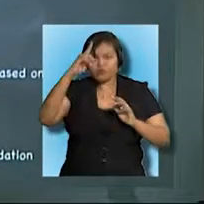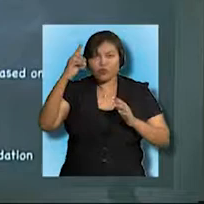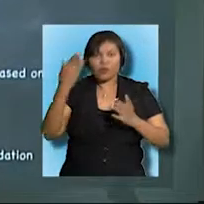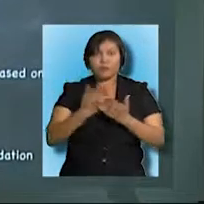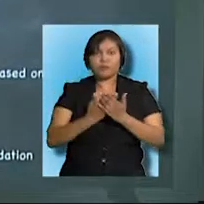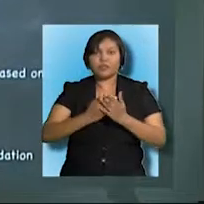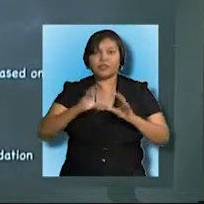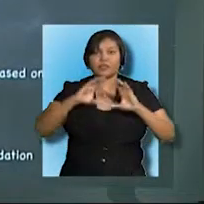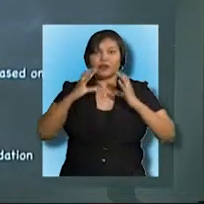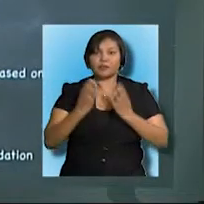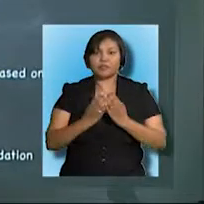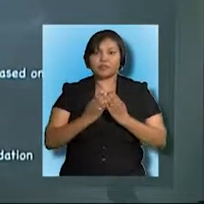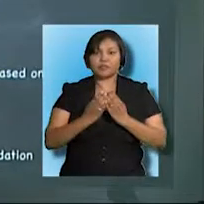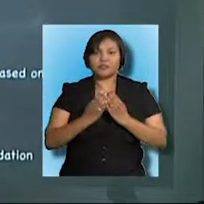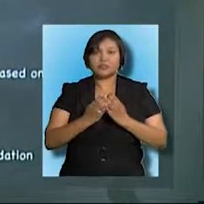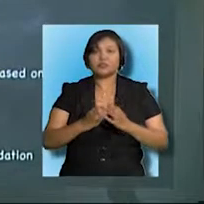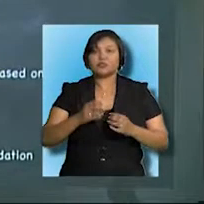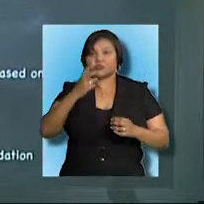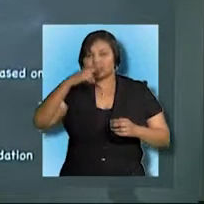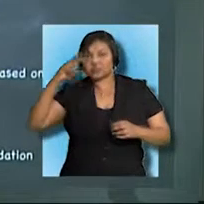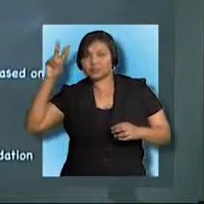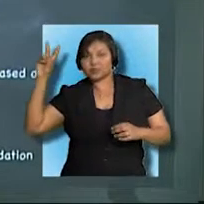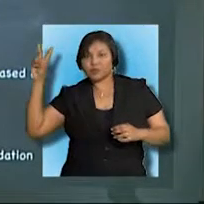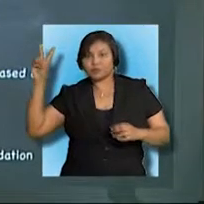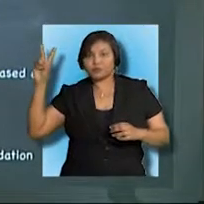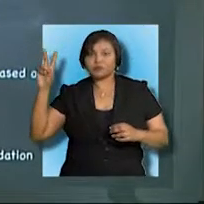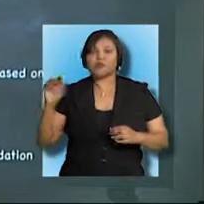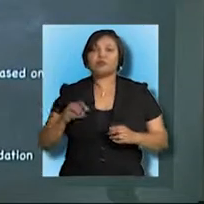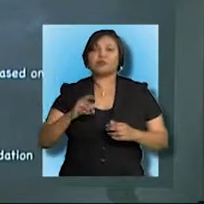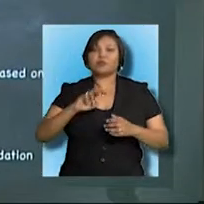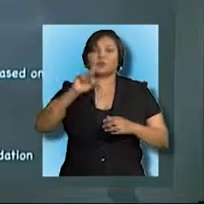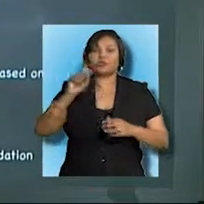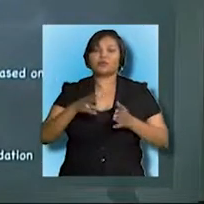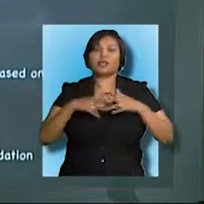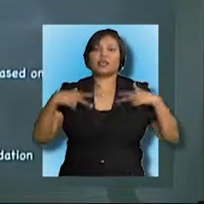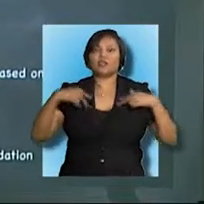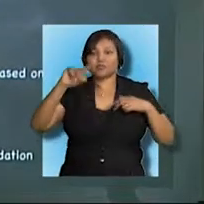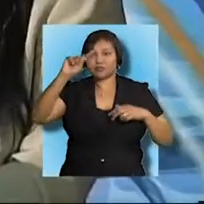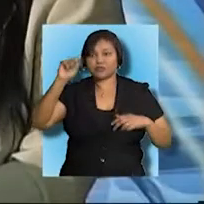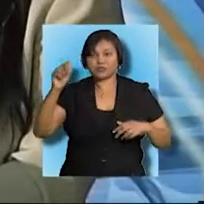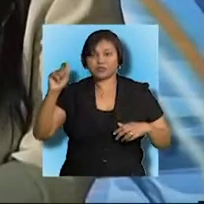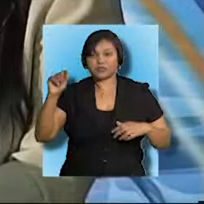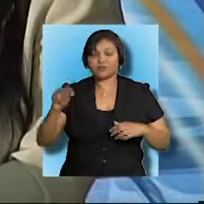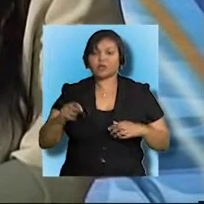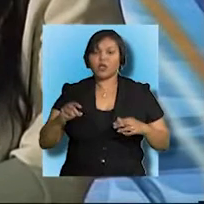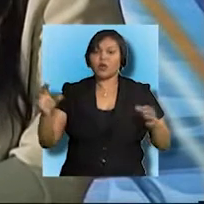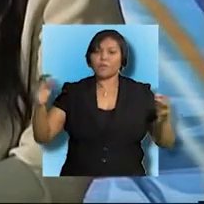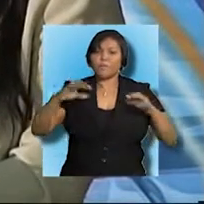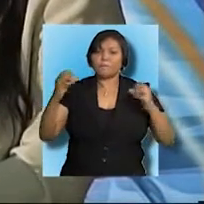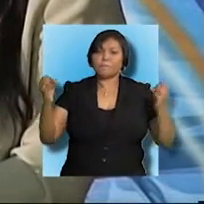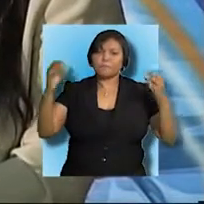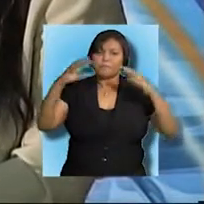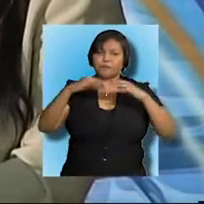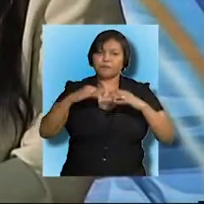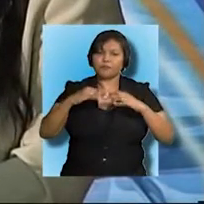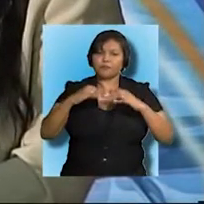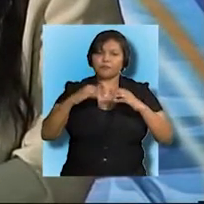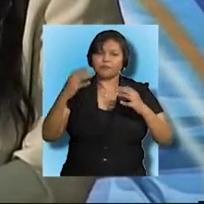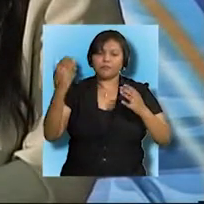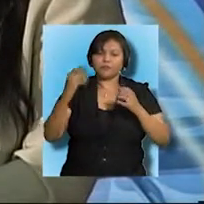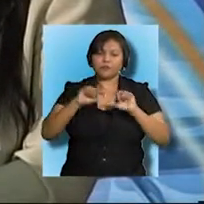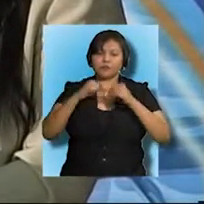like TAT's position on. Consolidation of media. Is it a matter of monopoly versus oligopoly? Vertical and